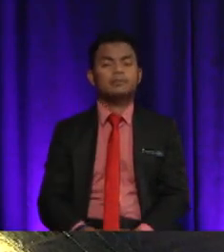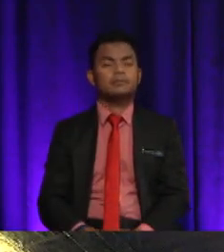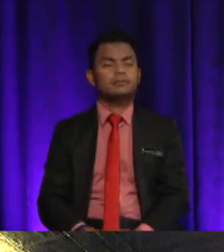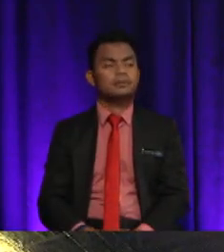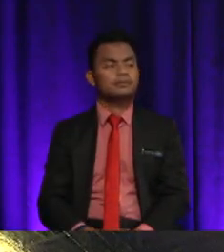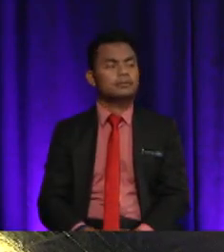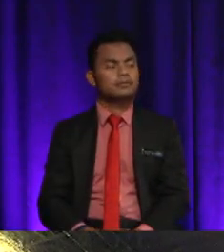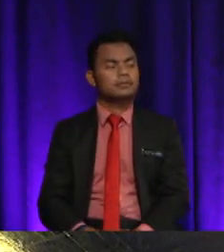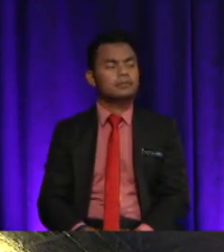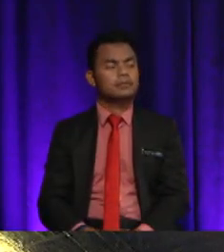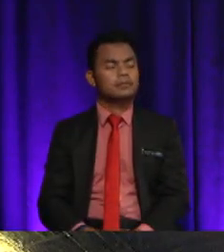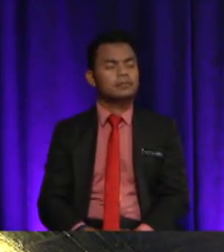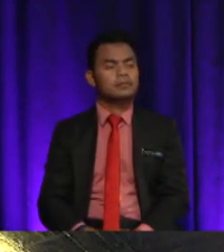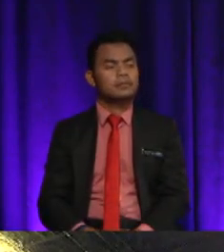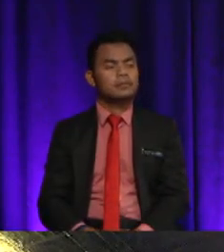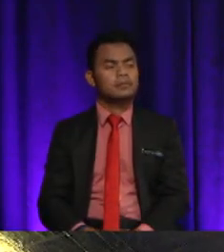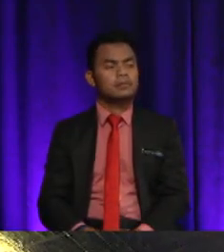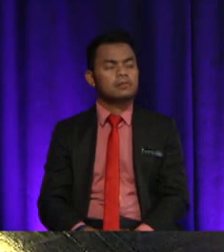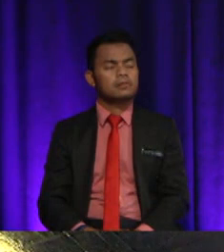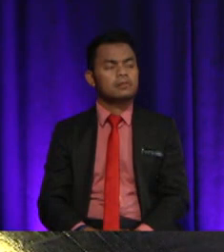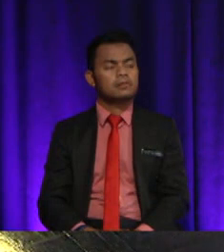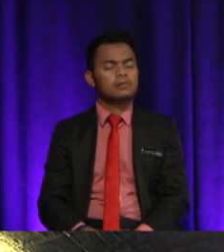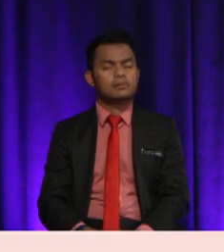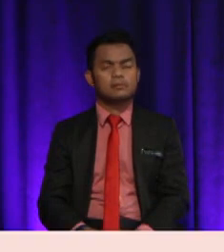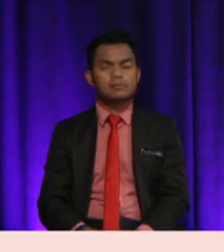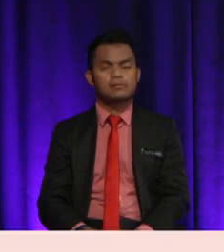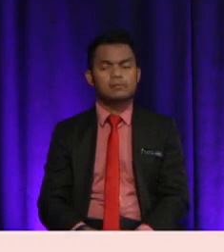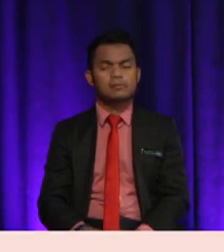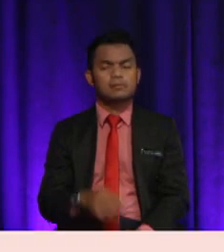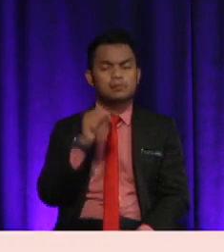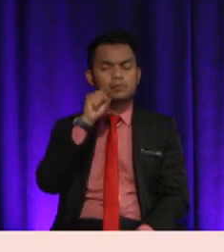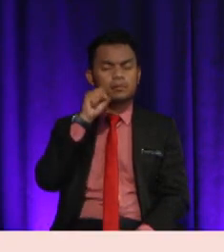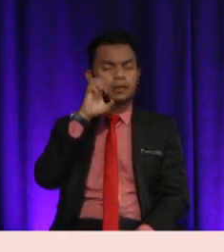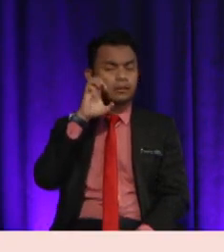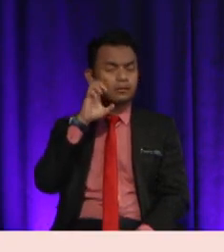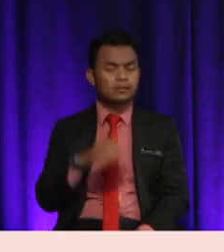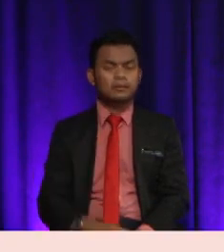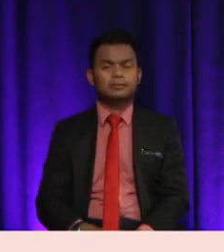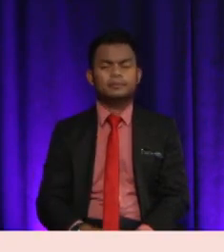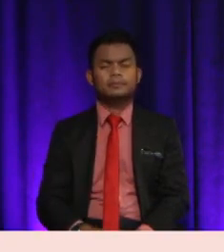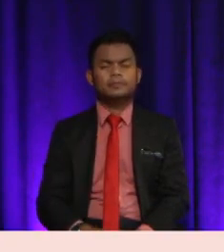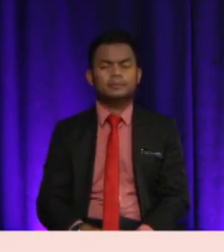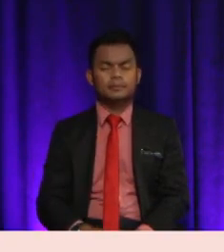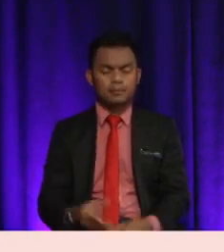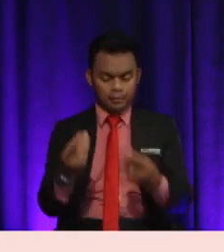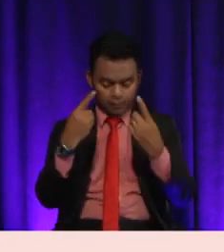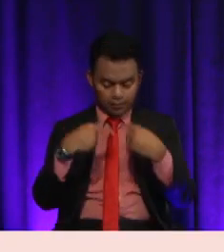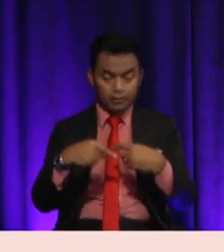Yes, teacher. Okay, Arif. Sarah left Connecticut for California. There, in